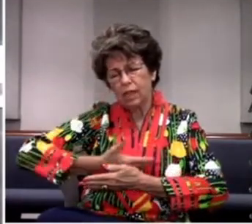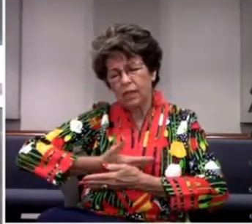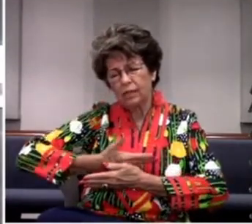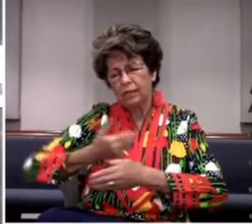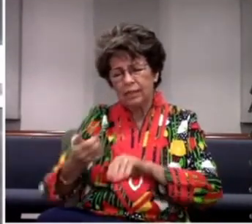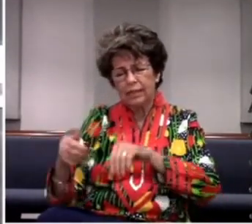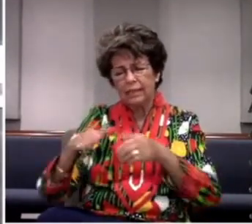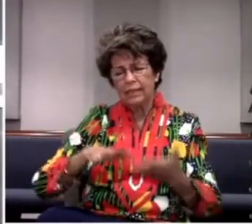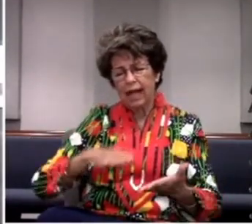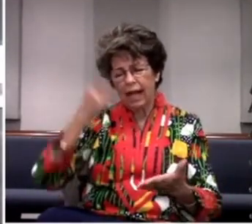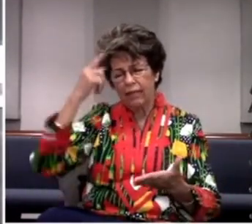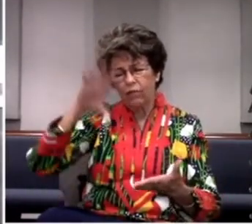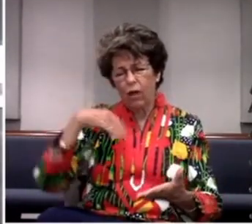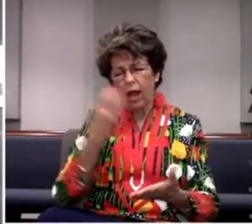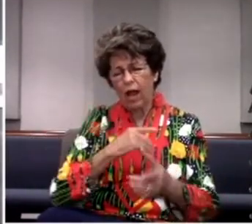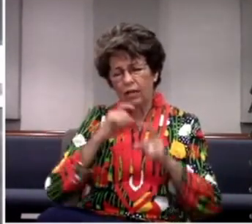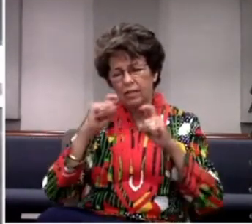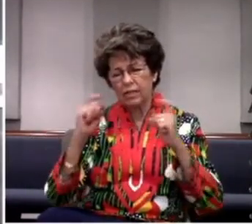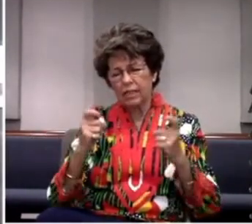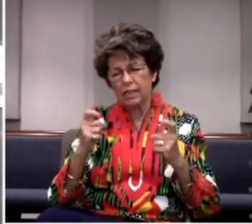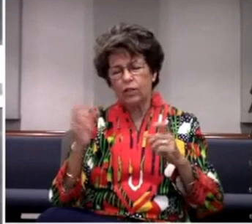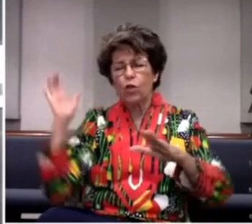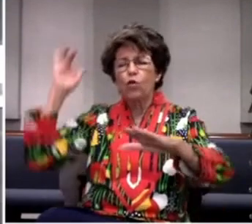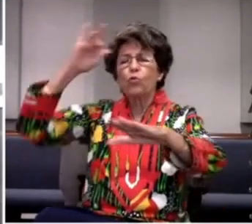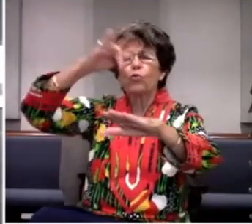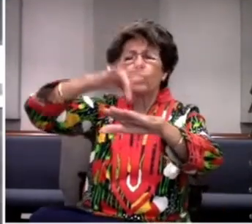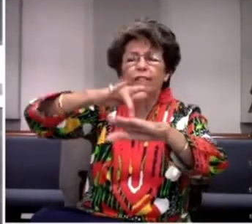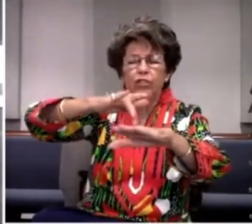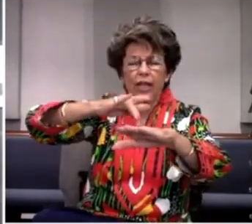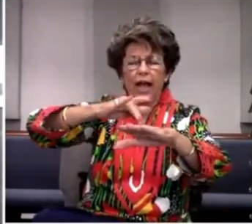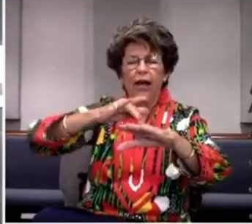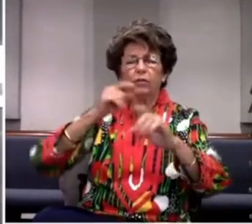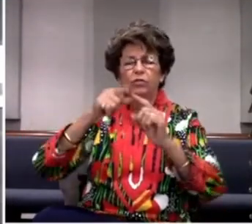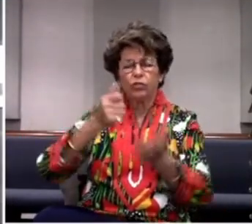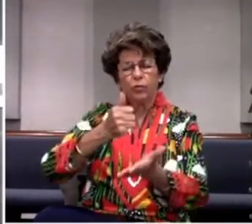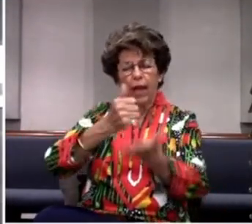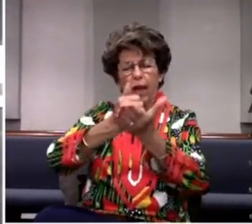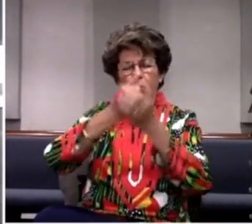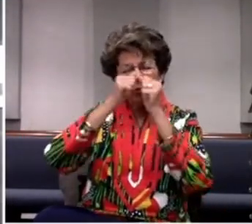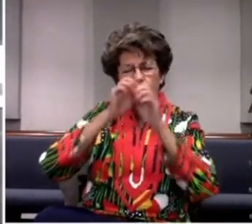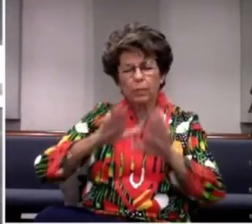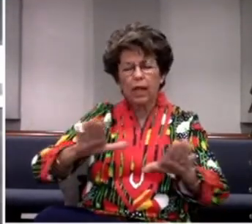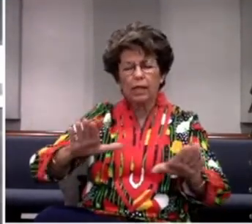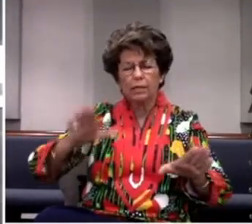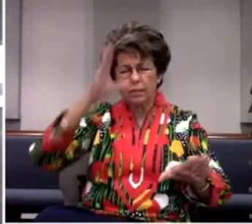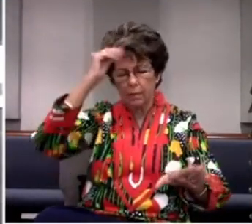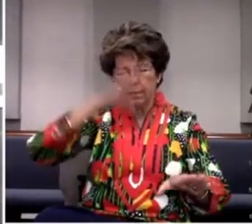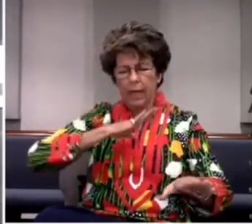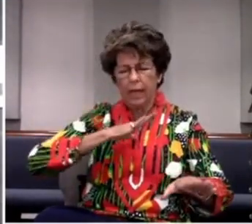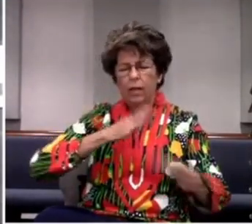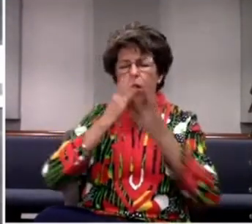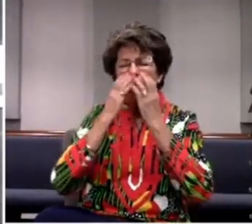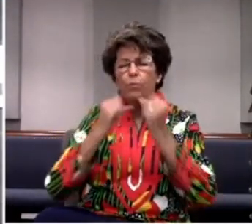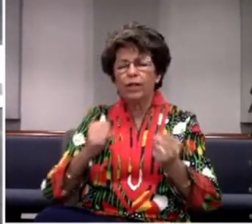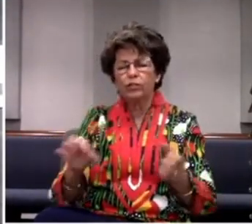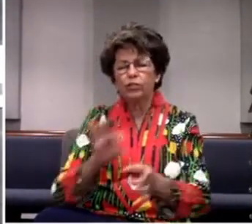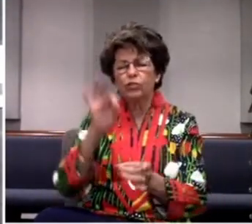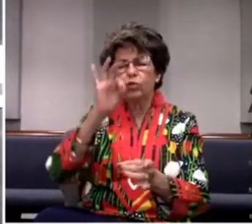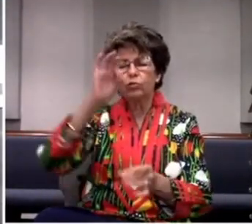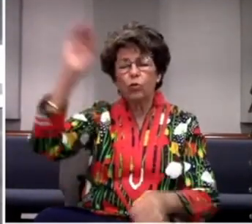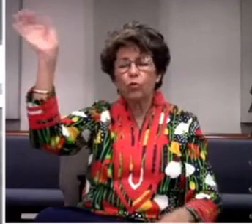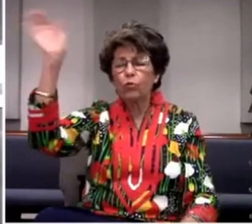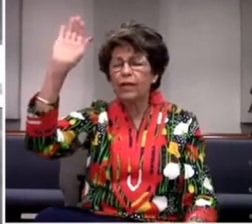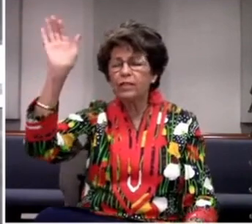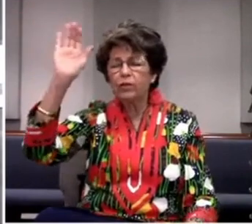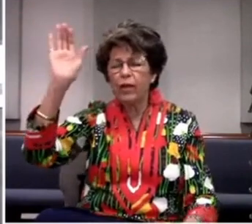our salvation, reaching out for humanity, reaching out to help and to bless. Precious souls raise their hand today that they have